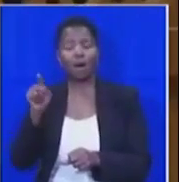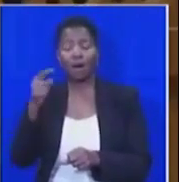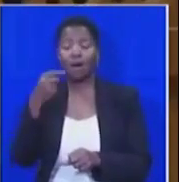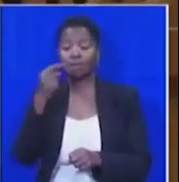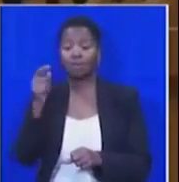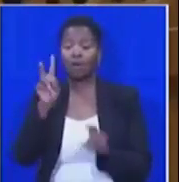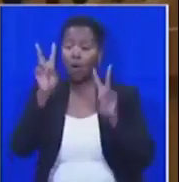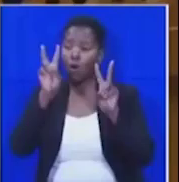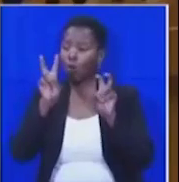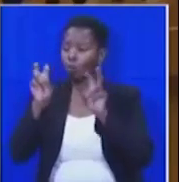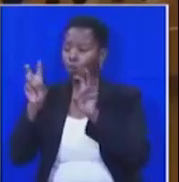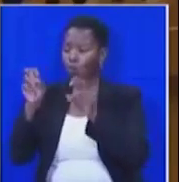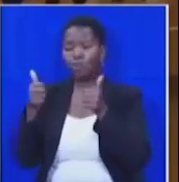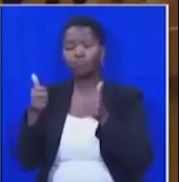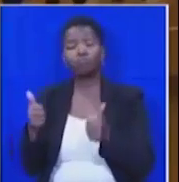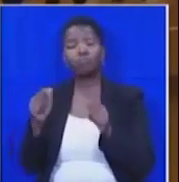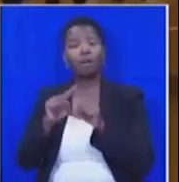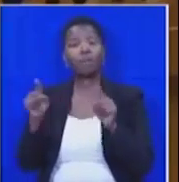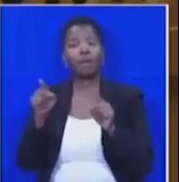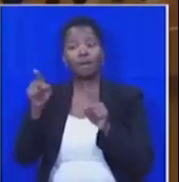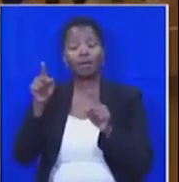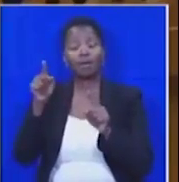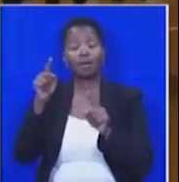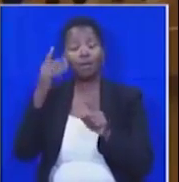Mr. Cyril Ramaphosa, our Deputy President,